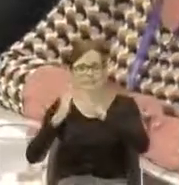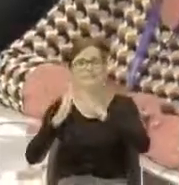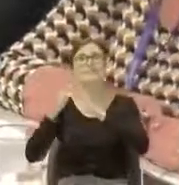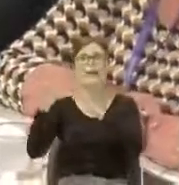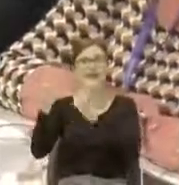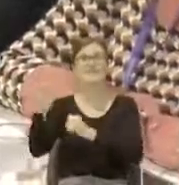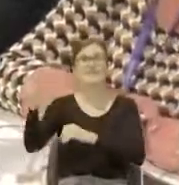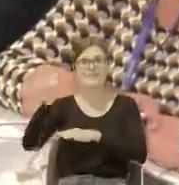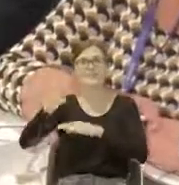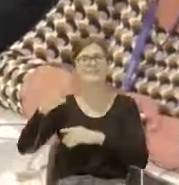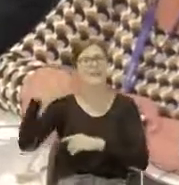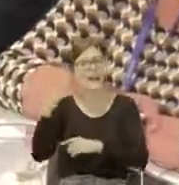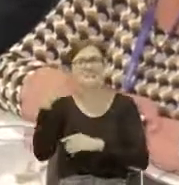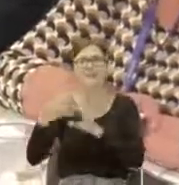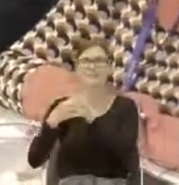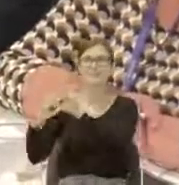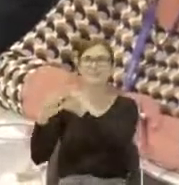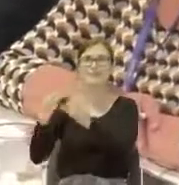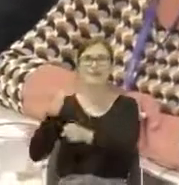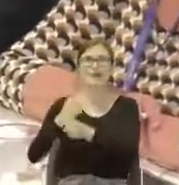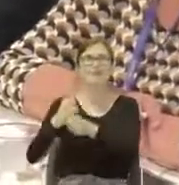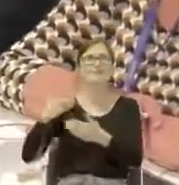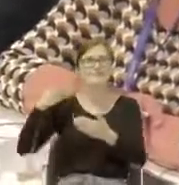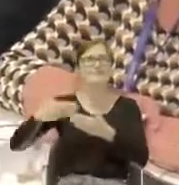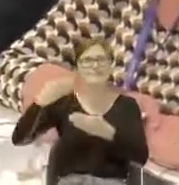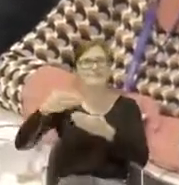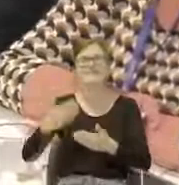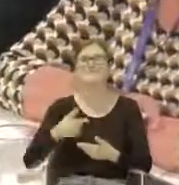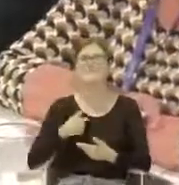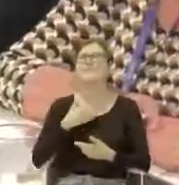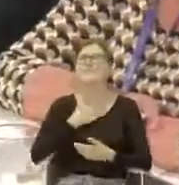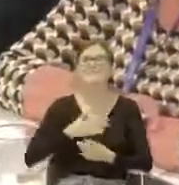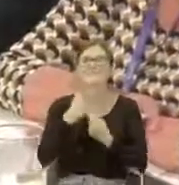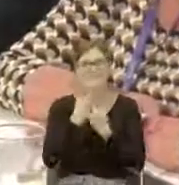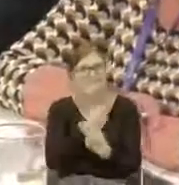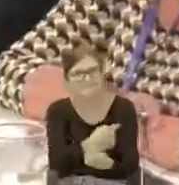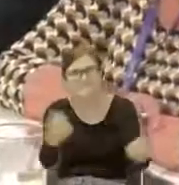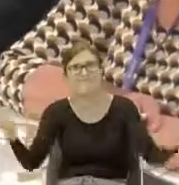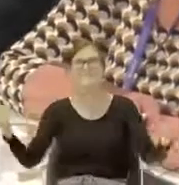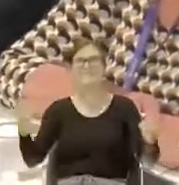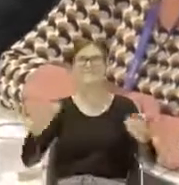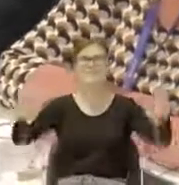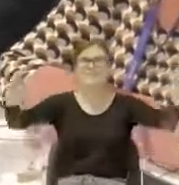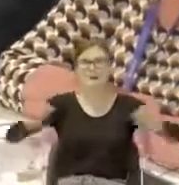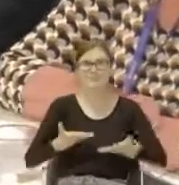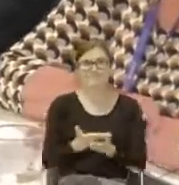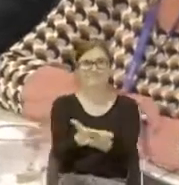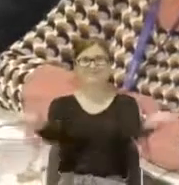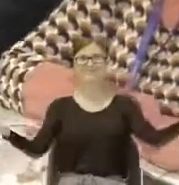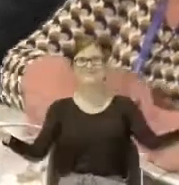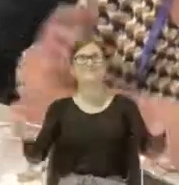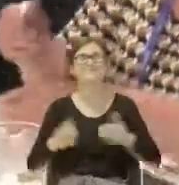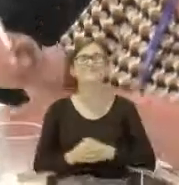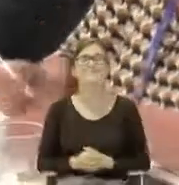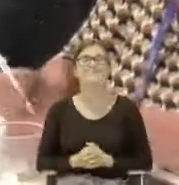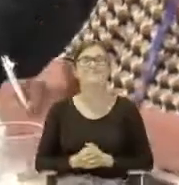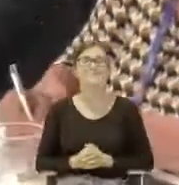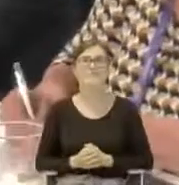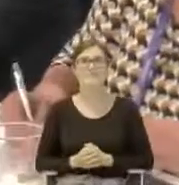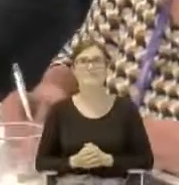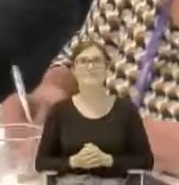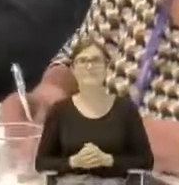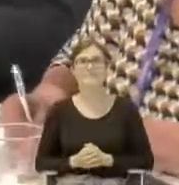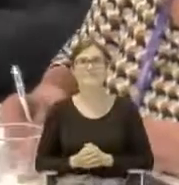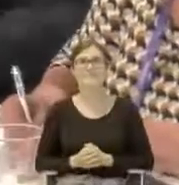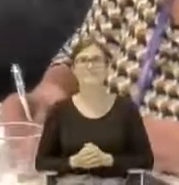you. Let me take this opportunity to welcome all of you to the 11th session of the World Urban Forum in Katowice. I